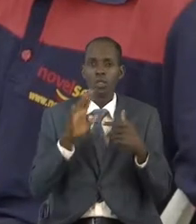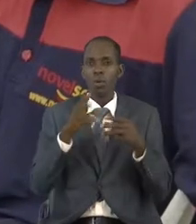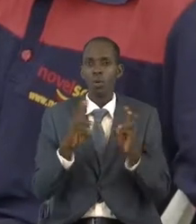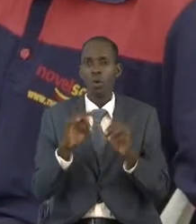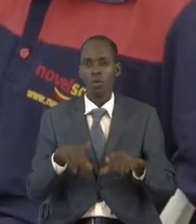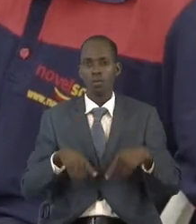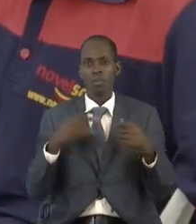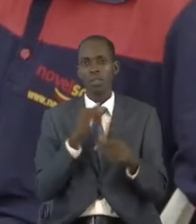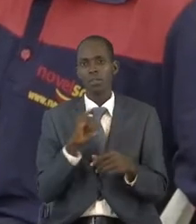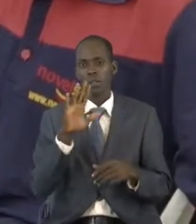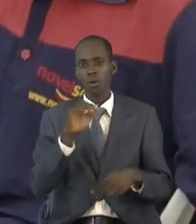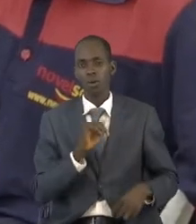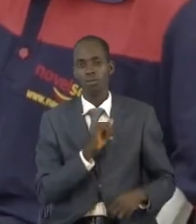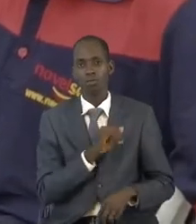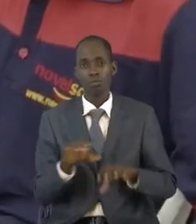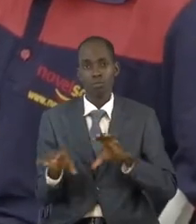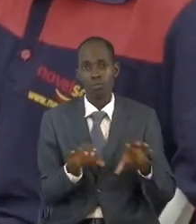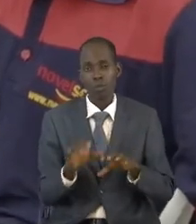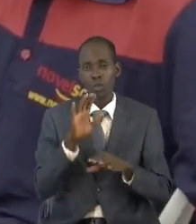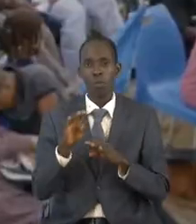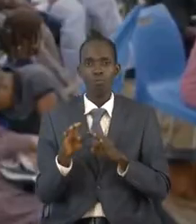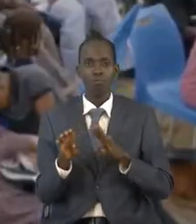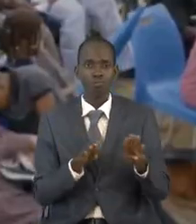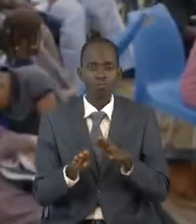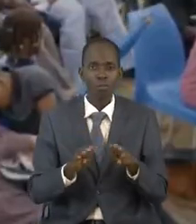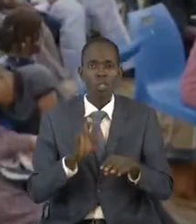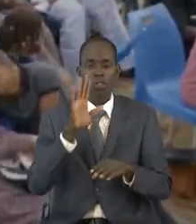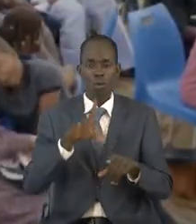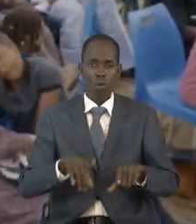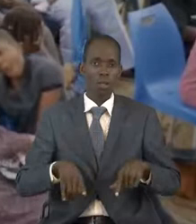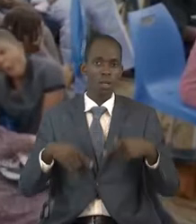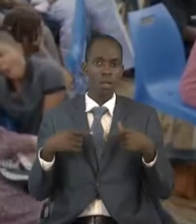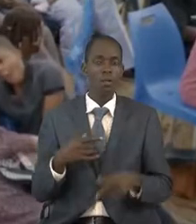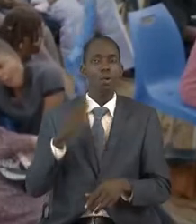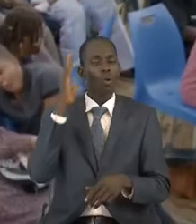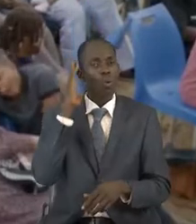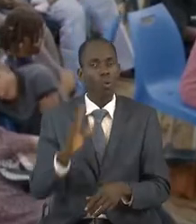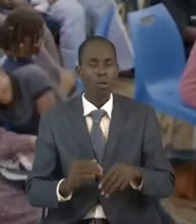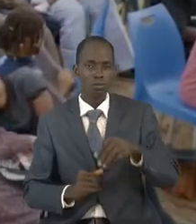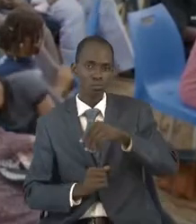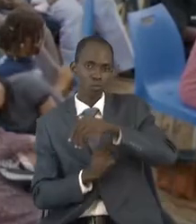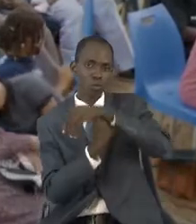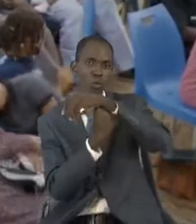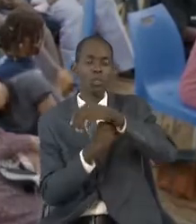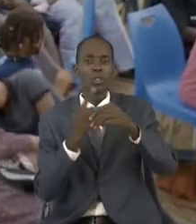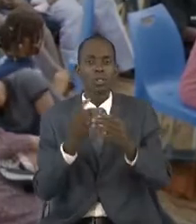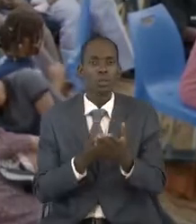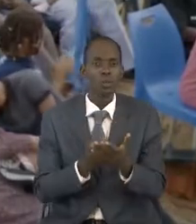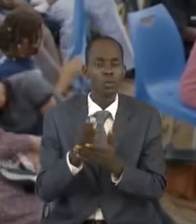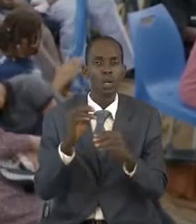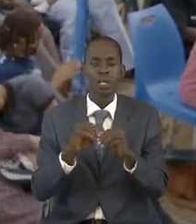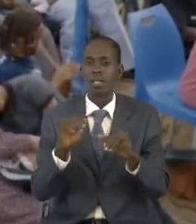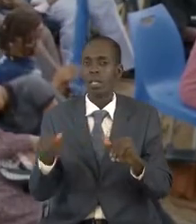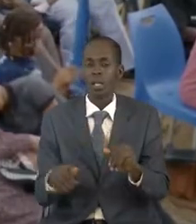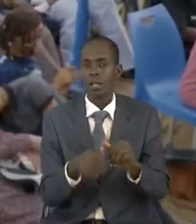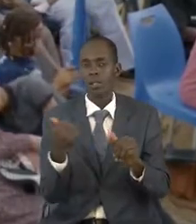your action, your behavior, your lifestyle will support the truth in every way